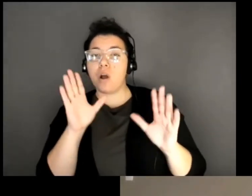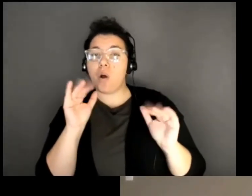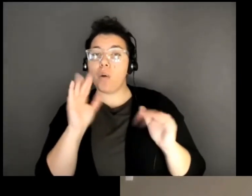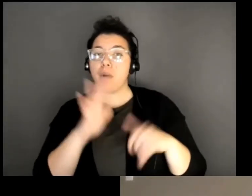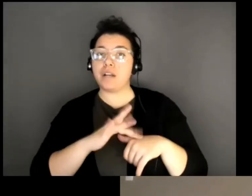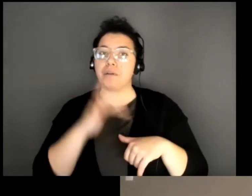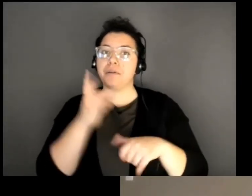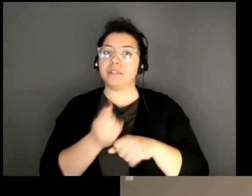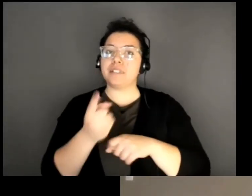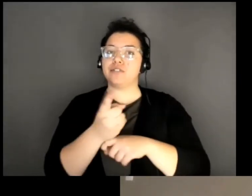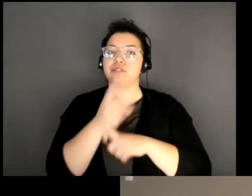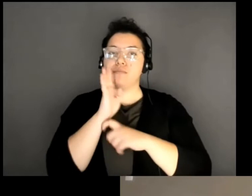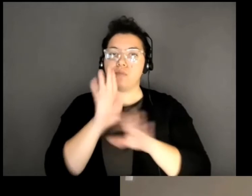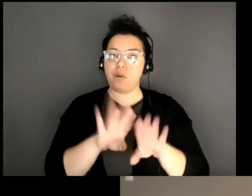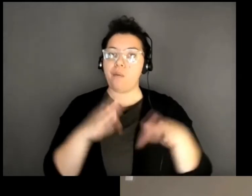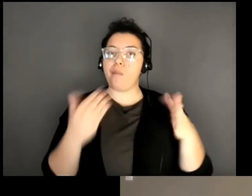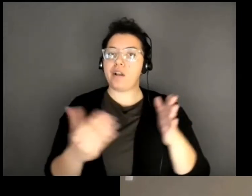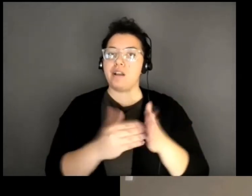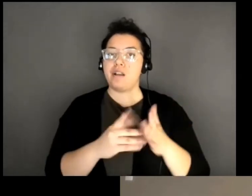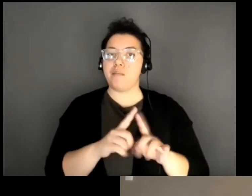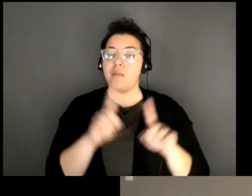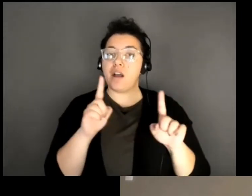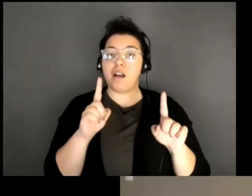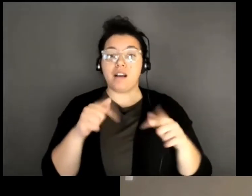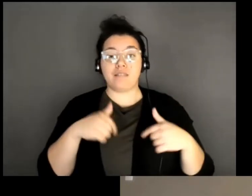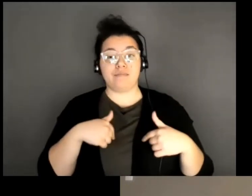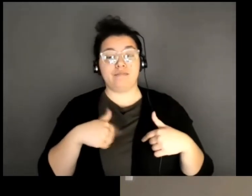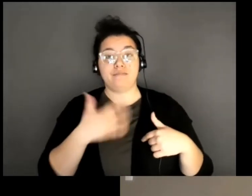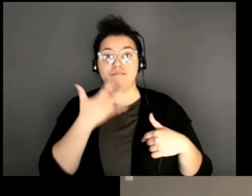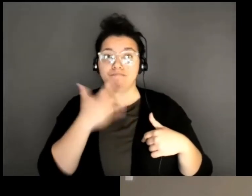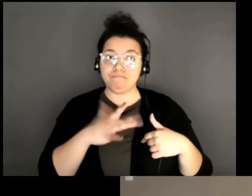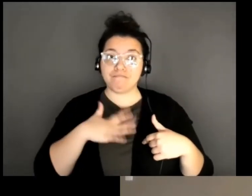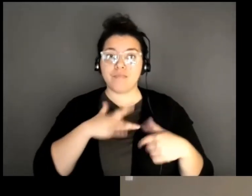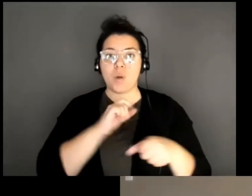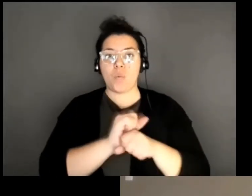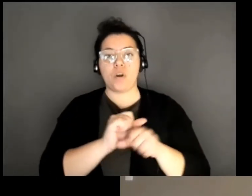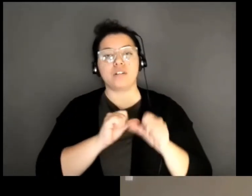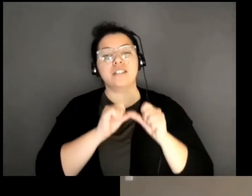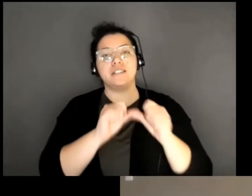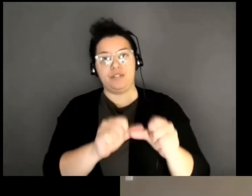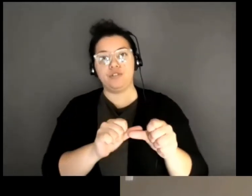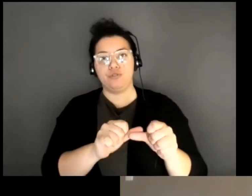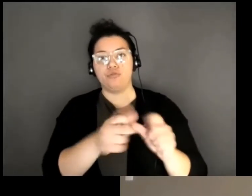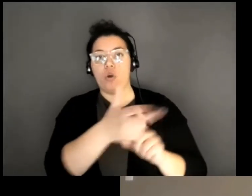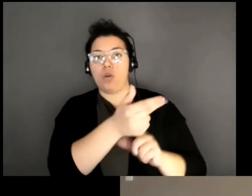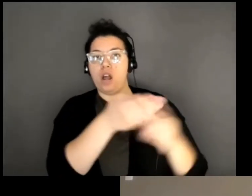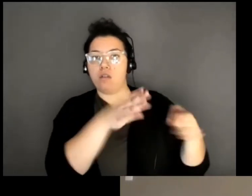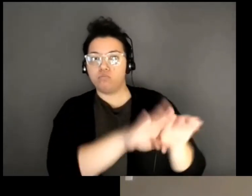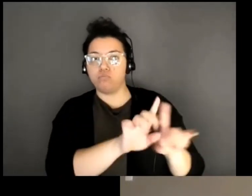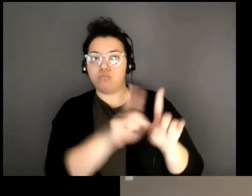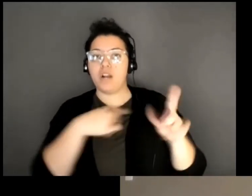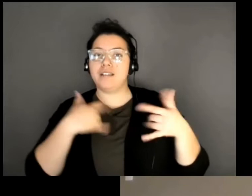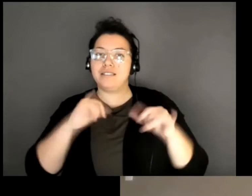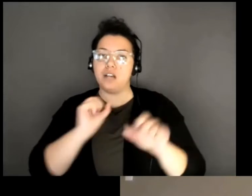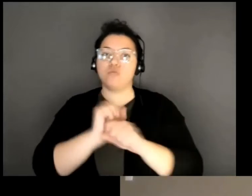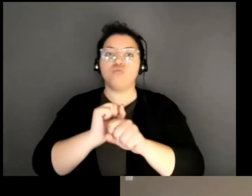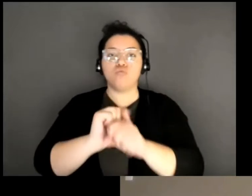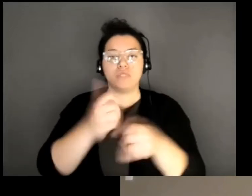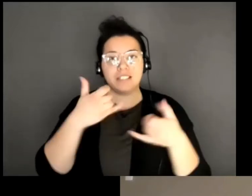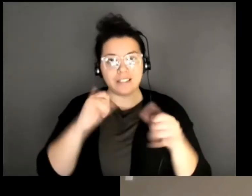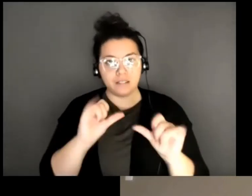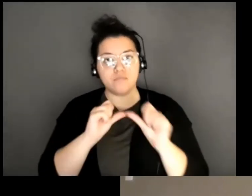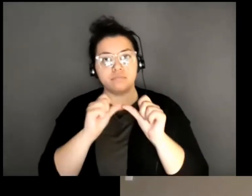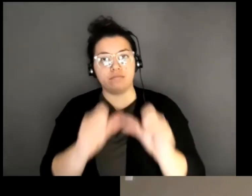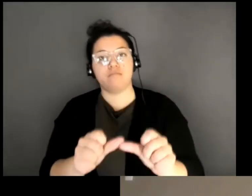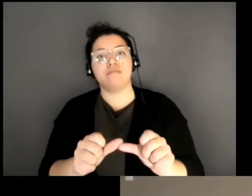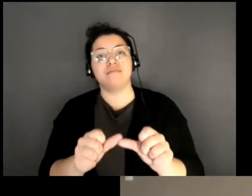2021. But I'm very fortunate in that my work continues even while the hotel's closed. But in a lot of cases, there's a